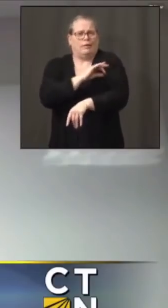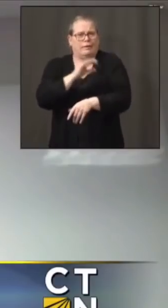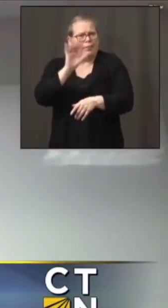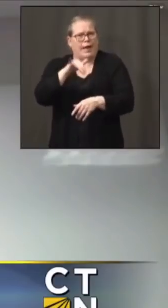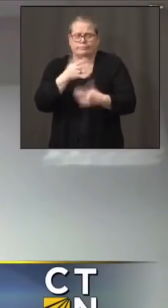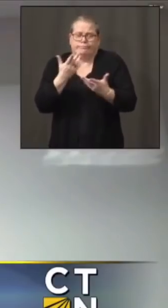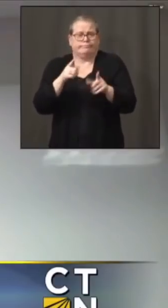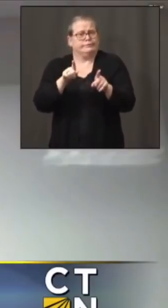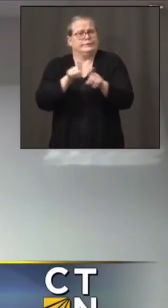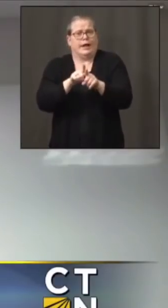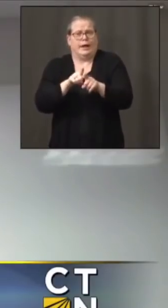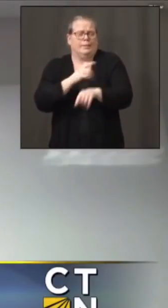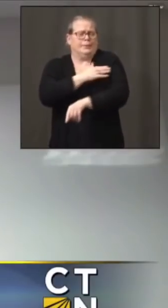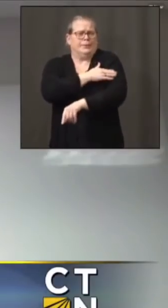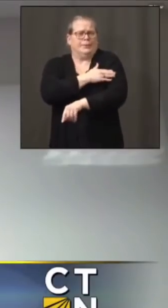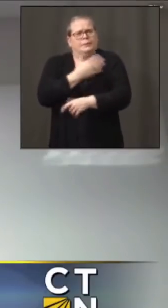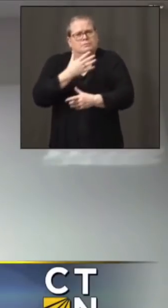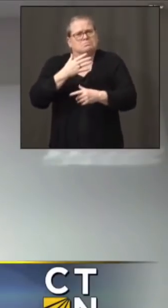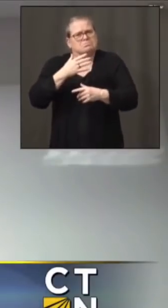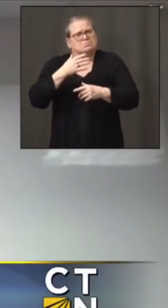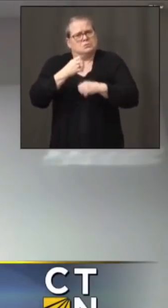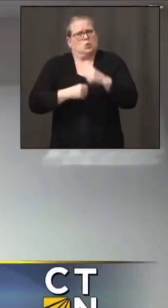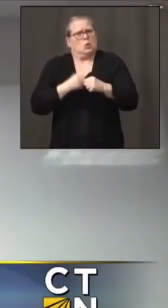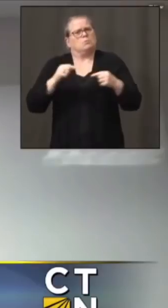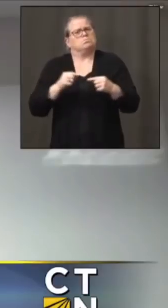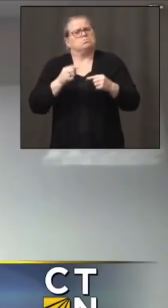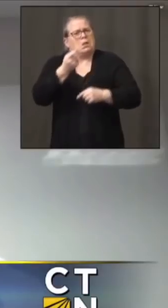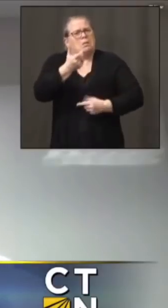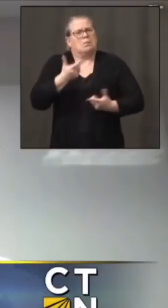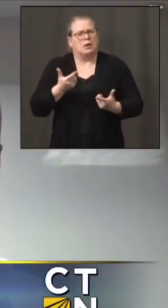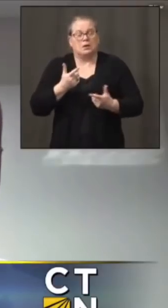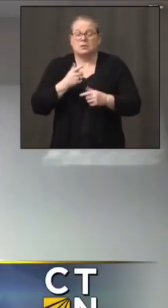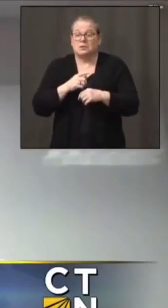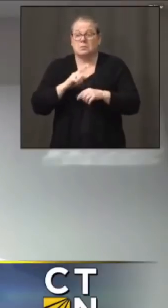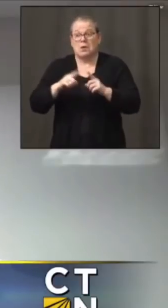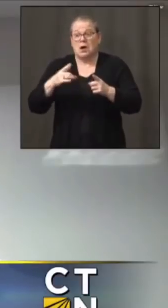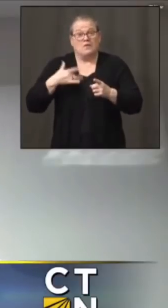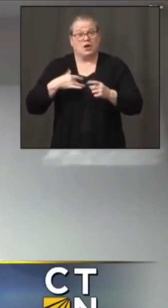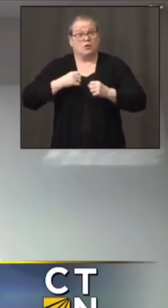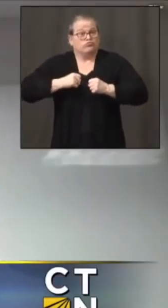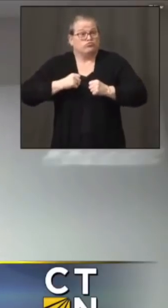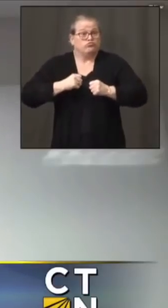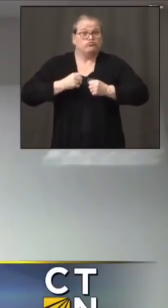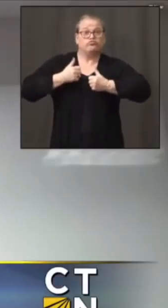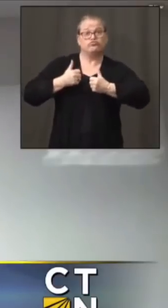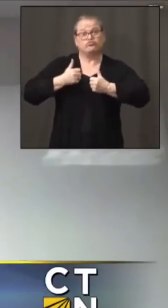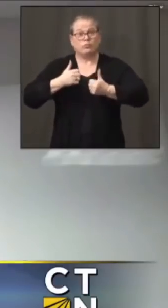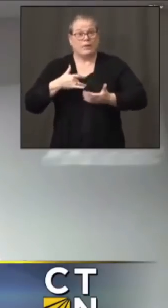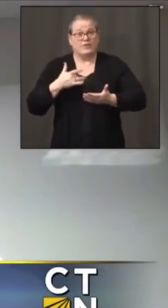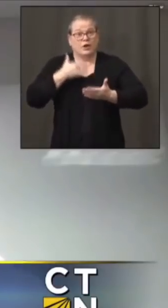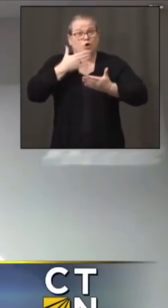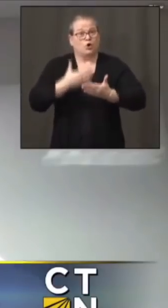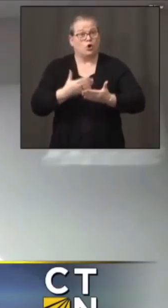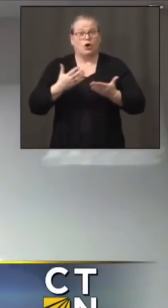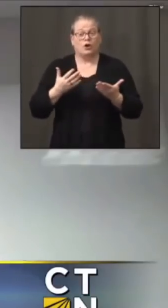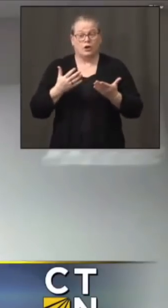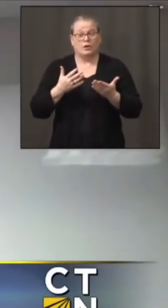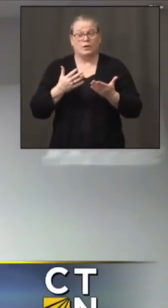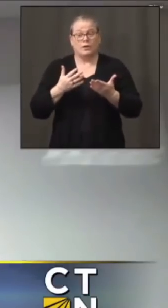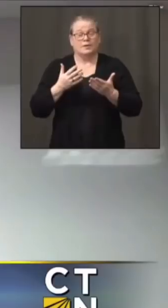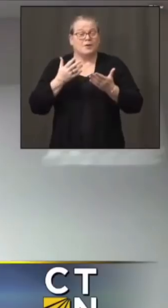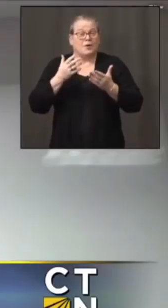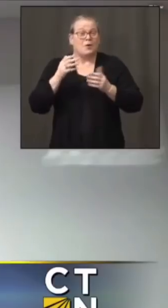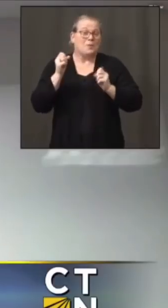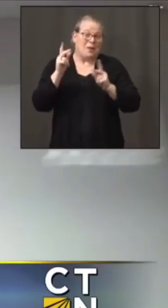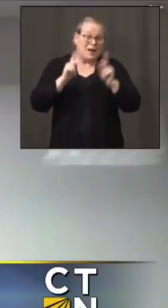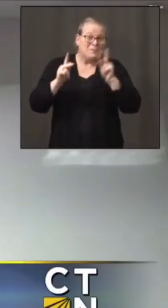and definitely that's a question that I've been getting a lot at. I think there's a lot of people who are like watching a timeline now, so they'll check in every now and